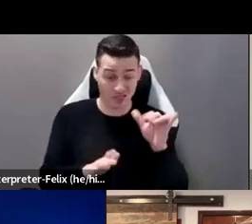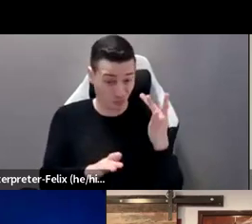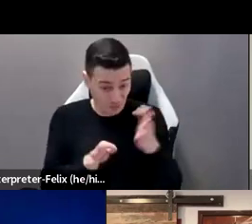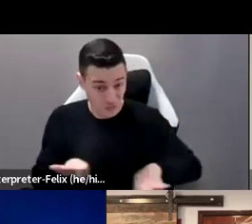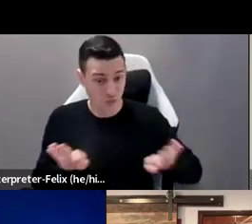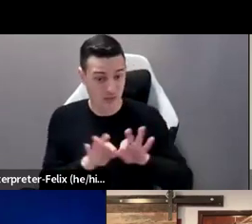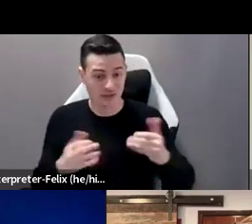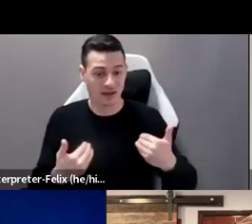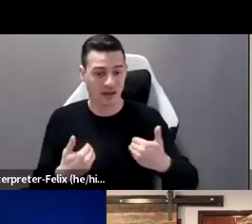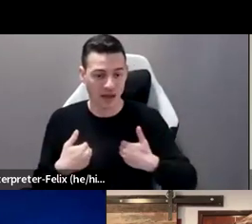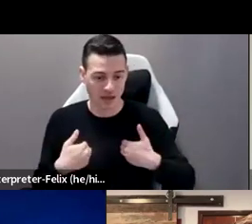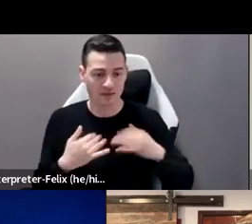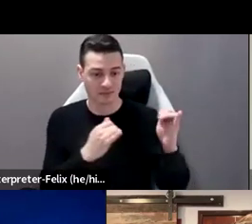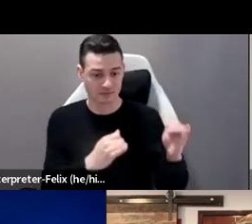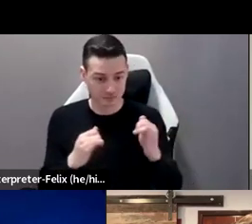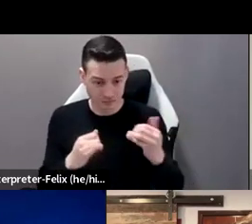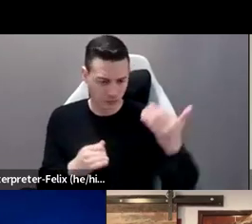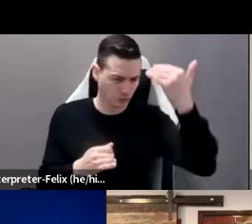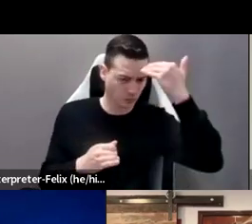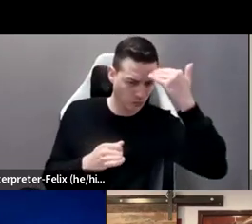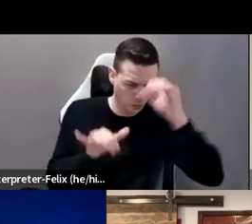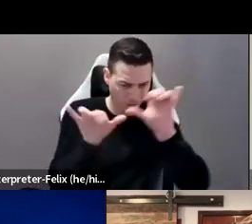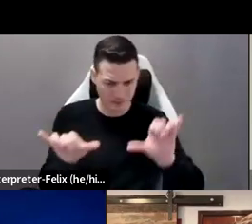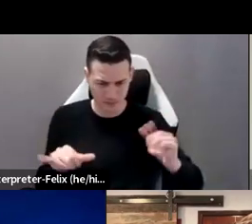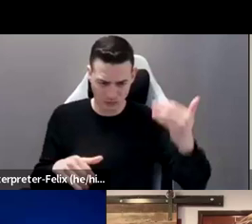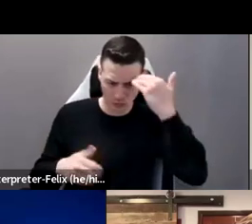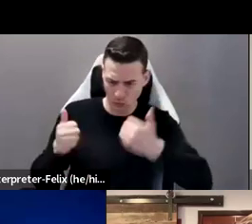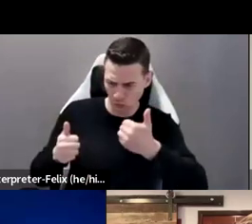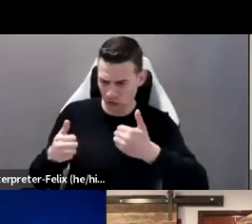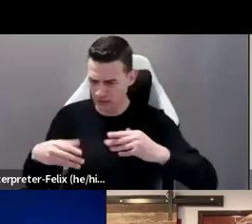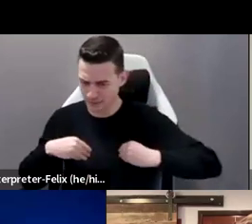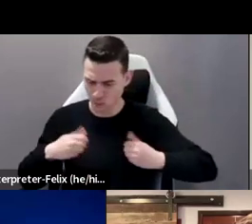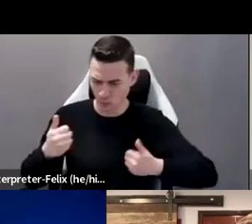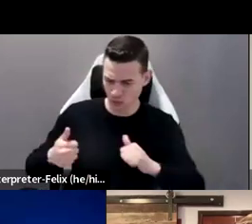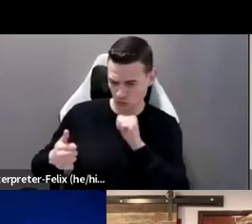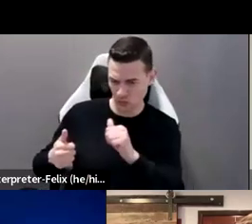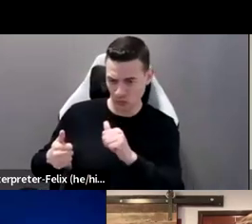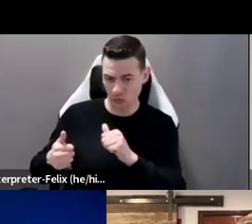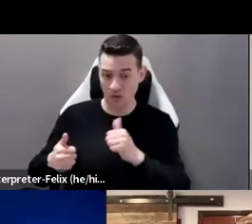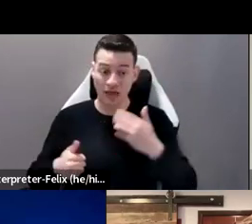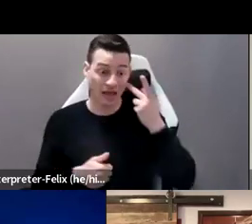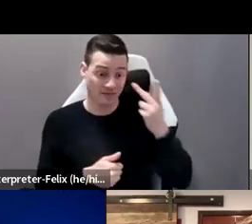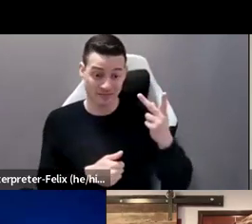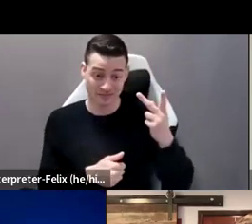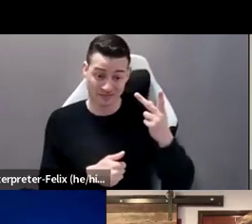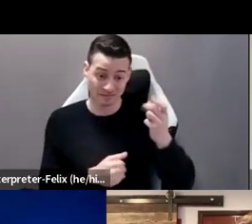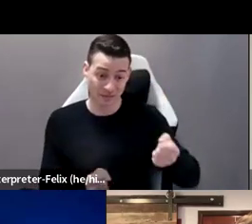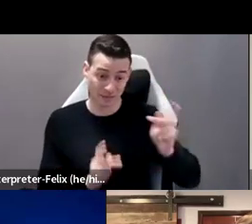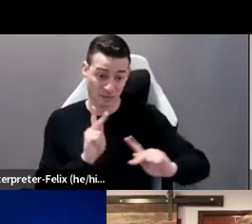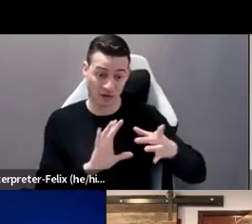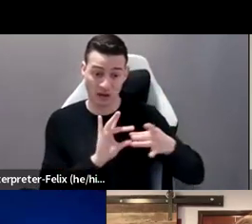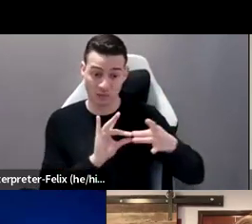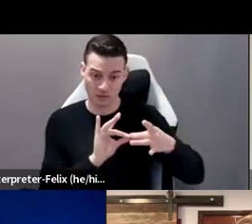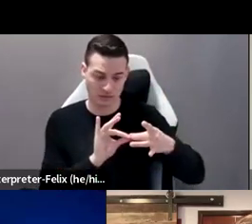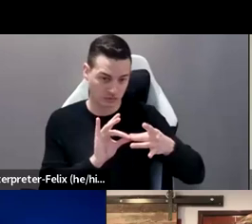important to have such individuals who are knowledgeable of the system. And I see that a lot of what people have been saying, that it's been threaded through, of having the